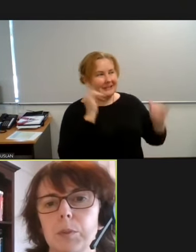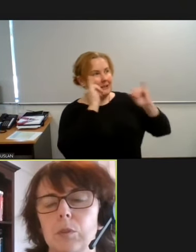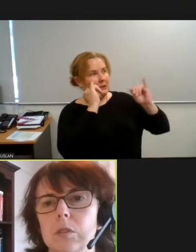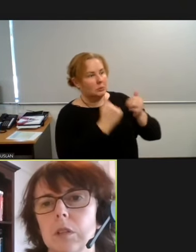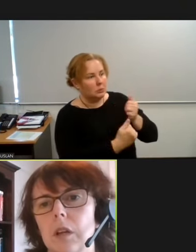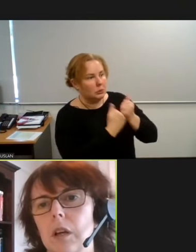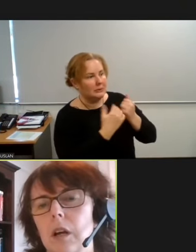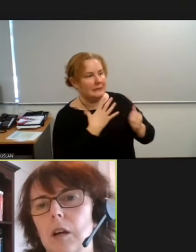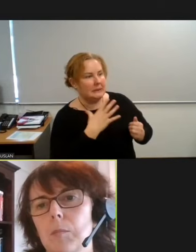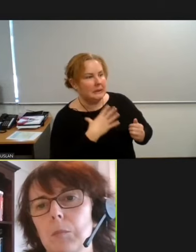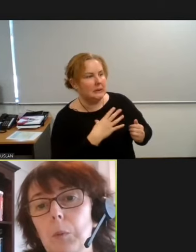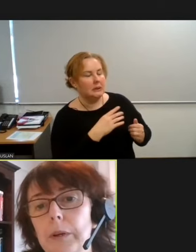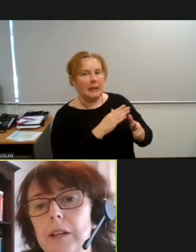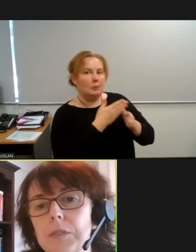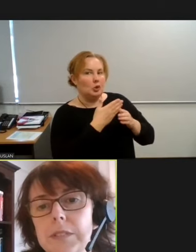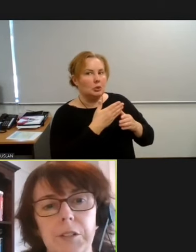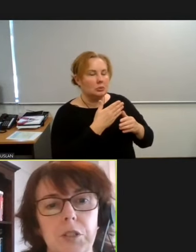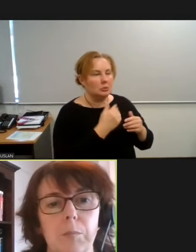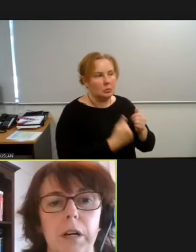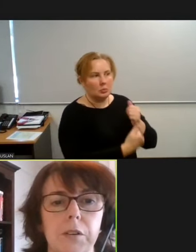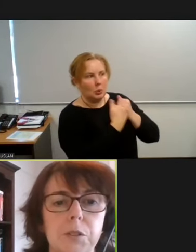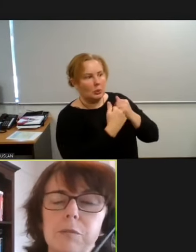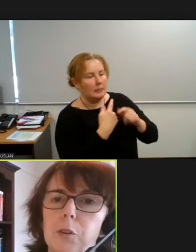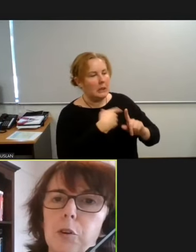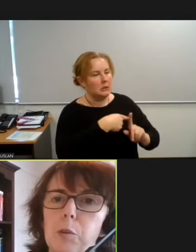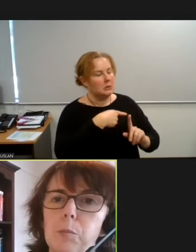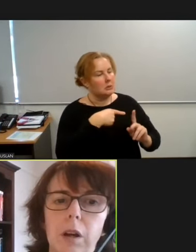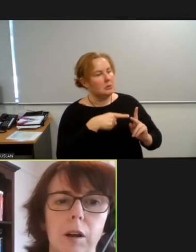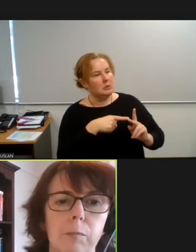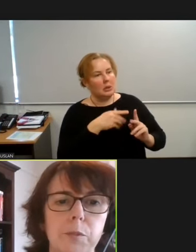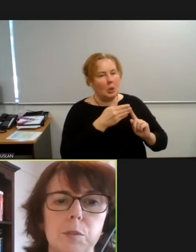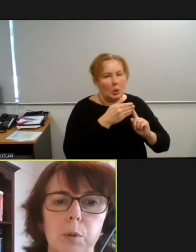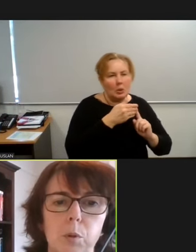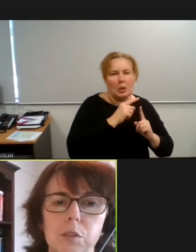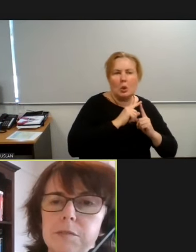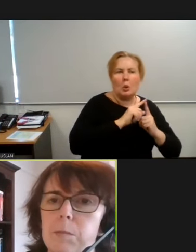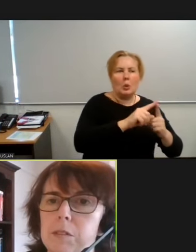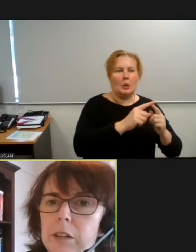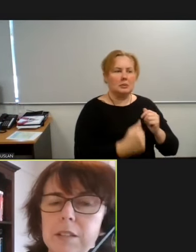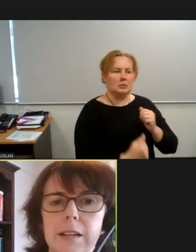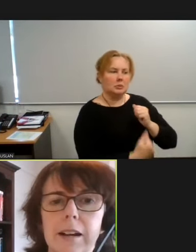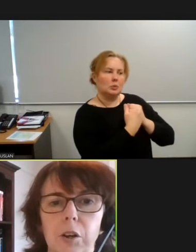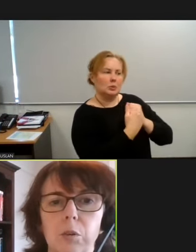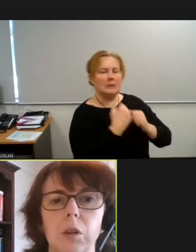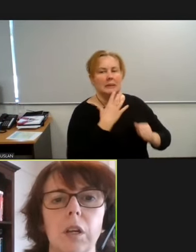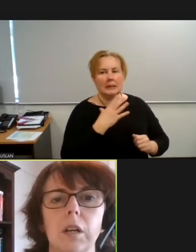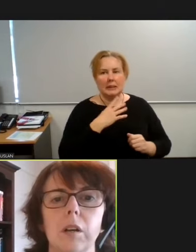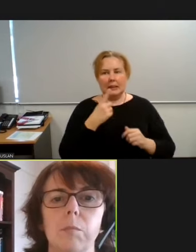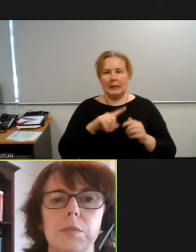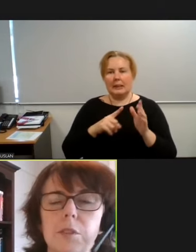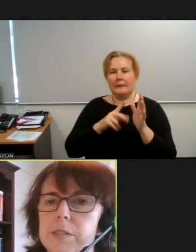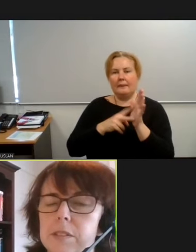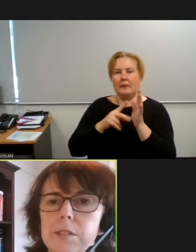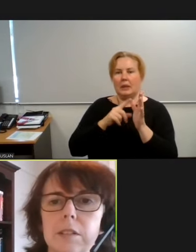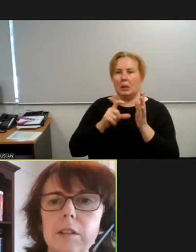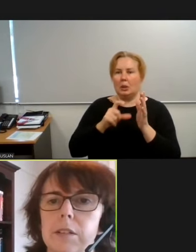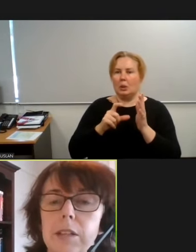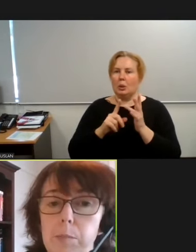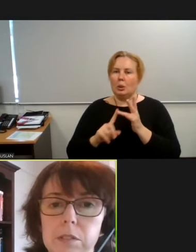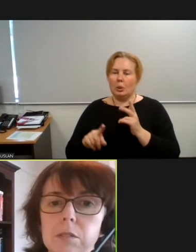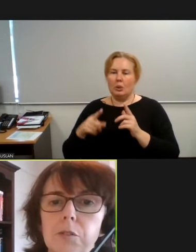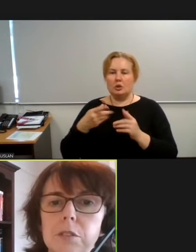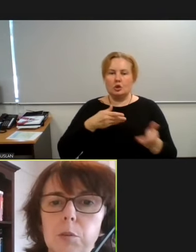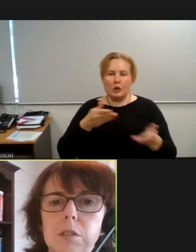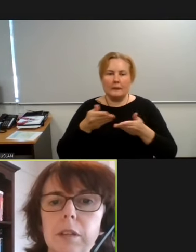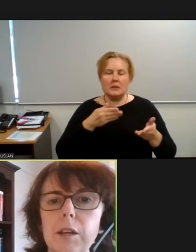community support. And we're working with the Deltjar Partnership Forum to support Family Violence ACCO services in